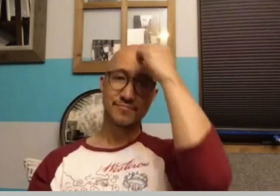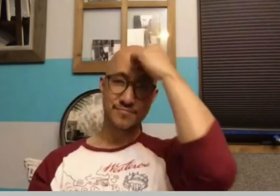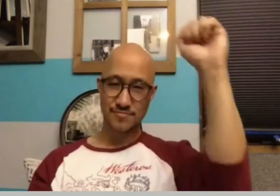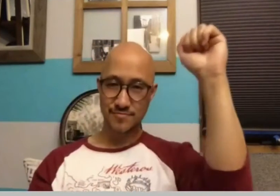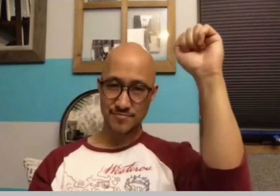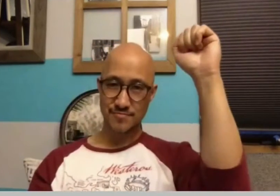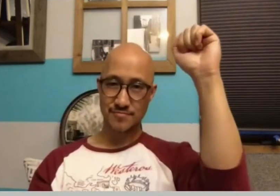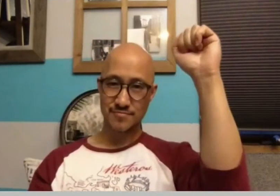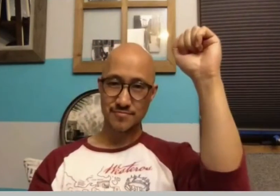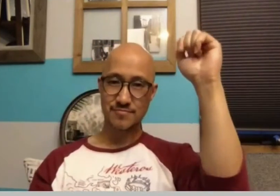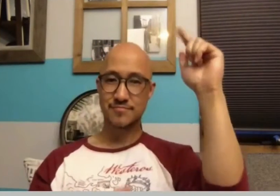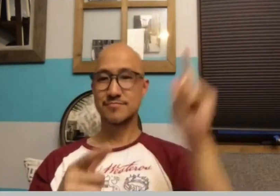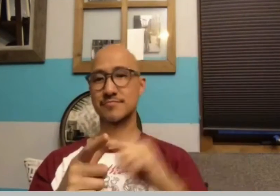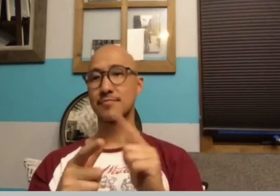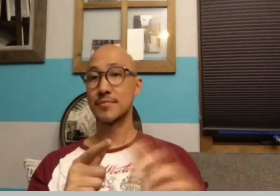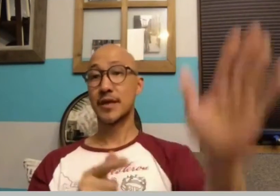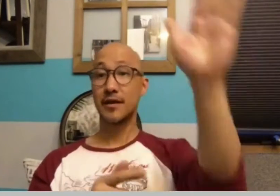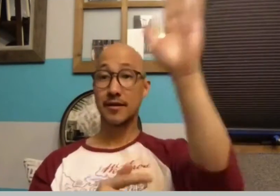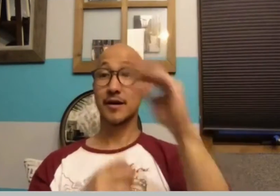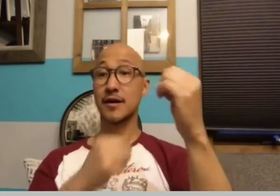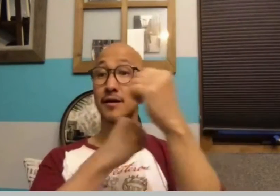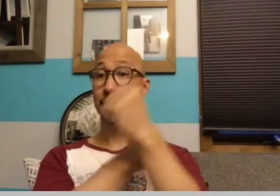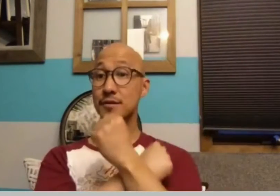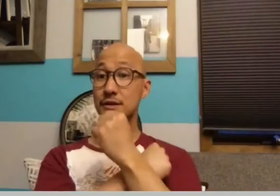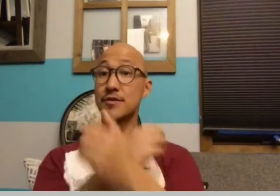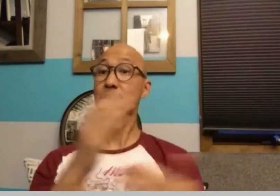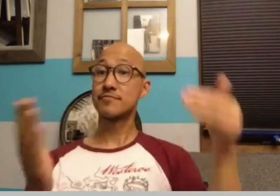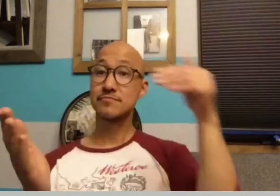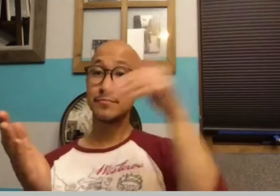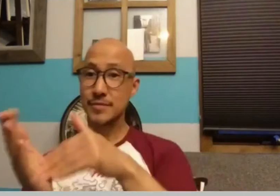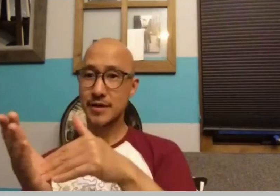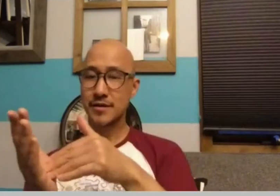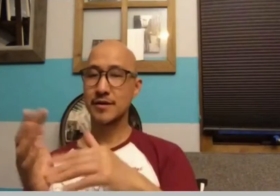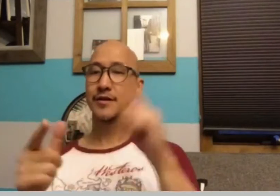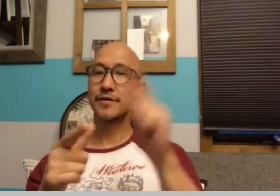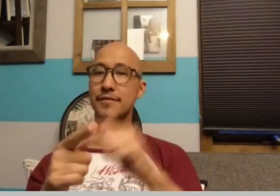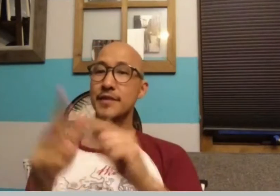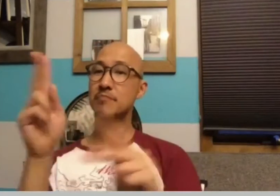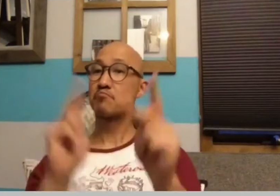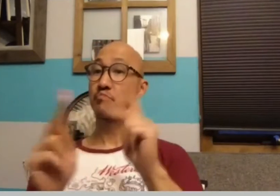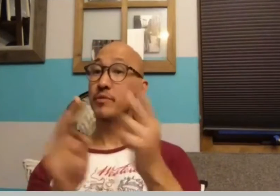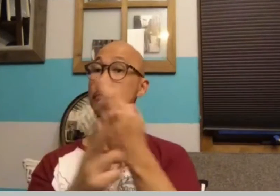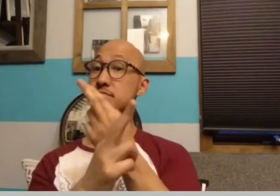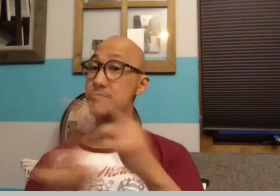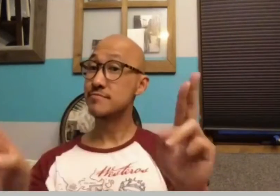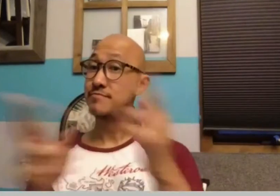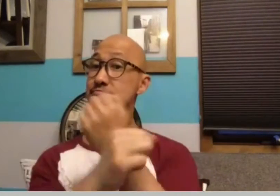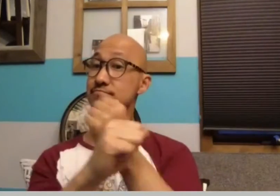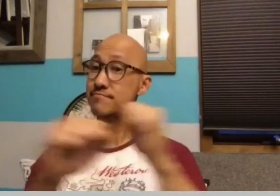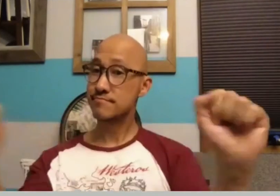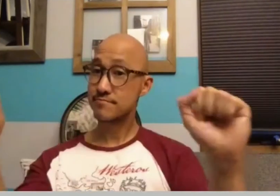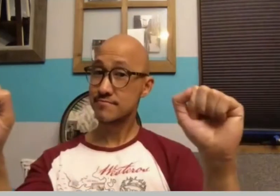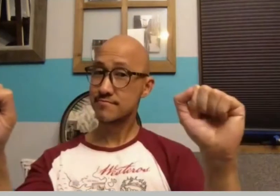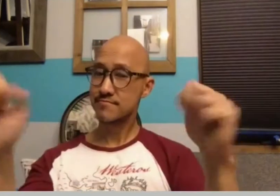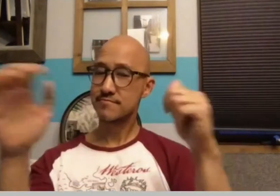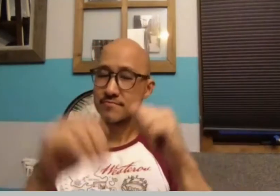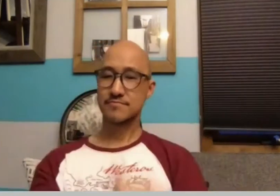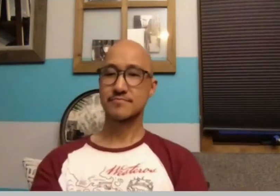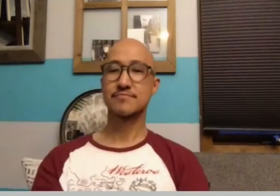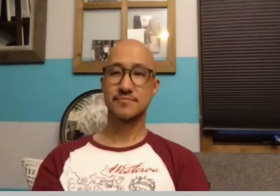redemption. It's a visual image of the gospel right here in the Old Testament, quote